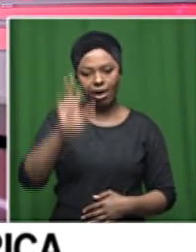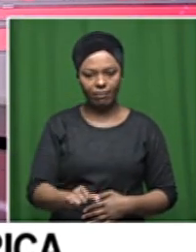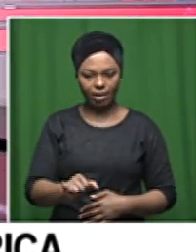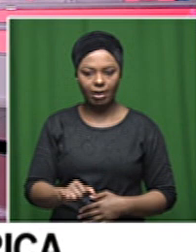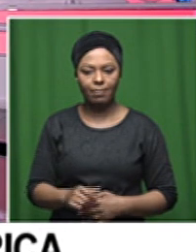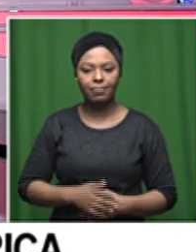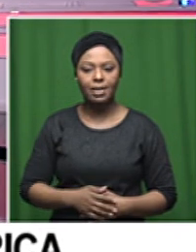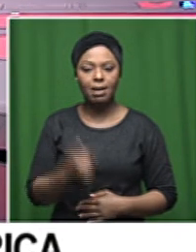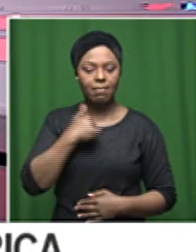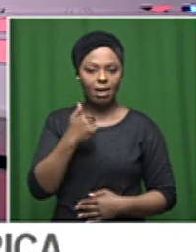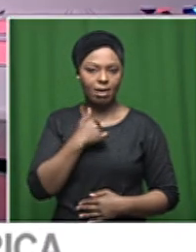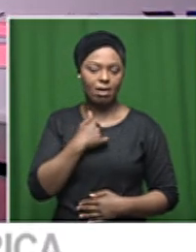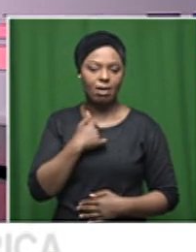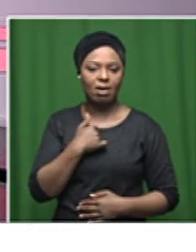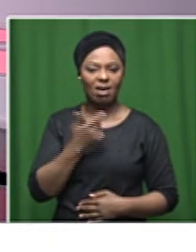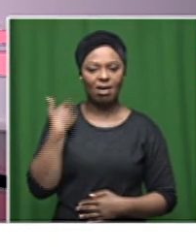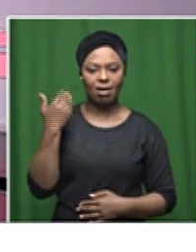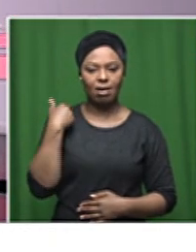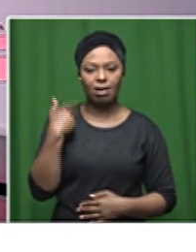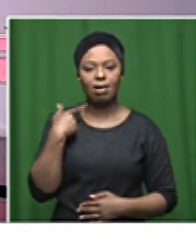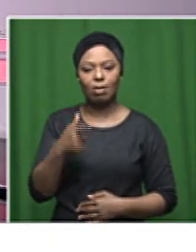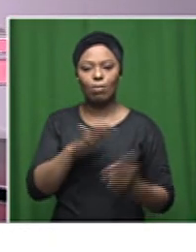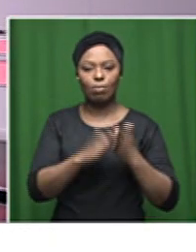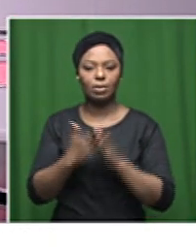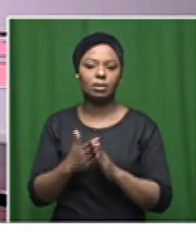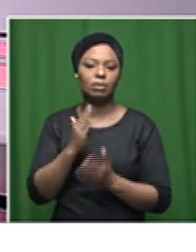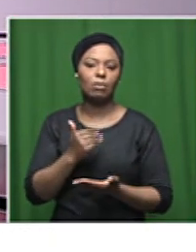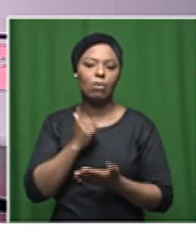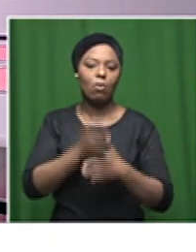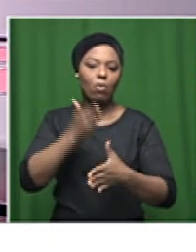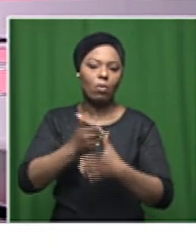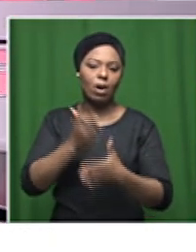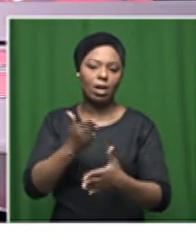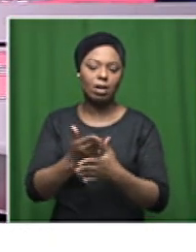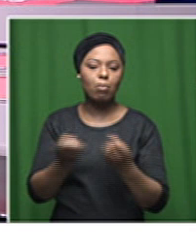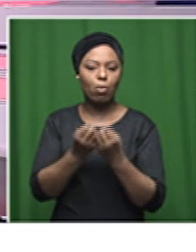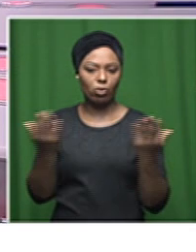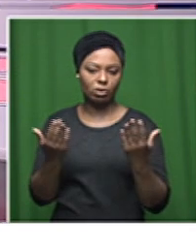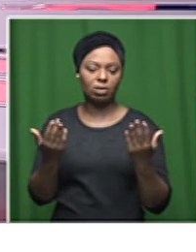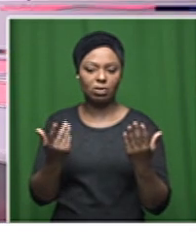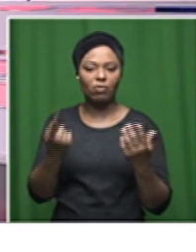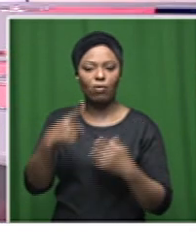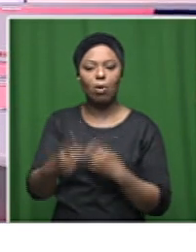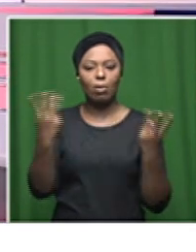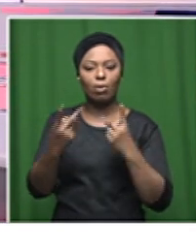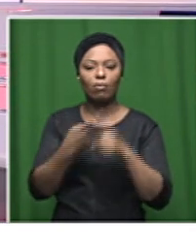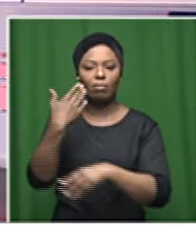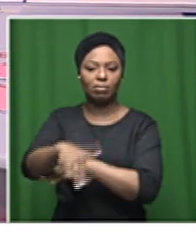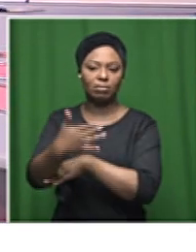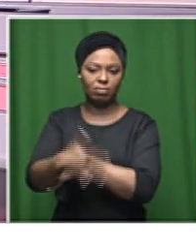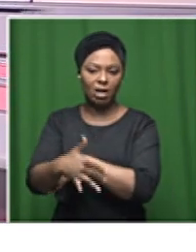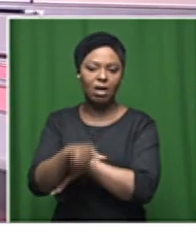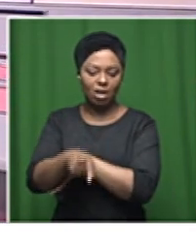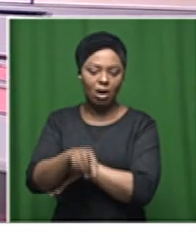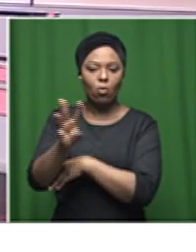I used to do welfare work amongst the refugees in the Western Cape for approximately